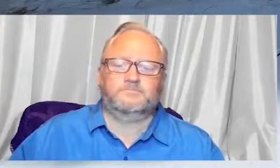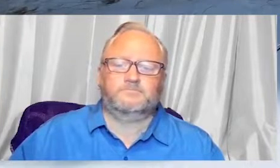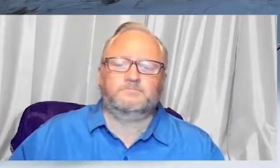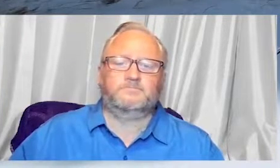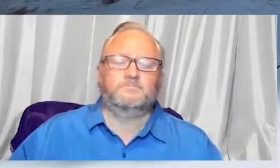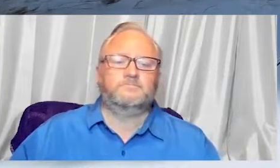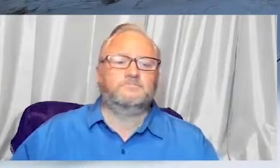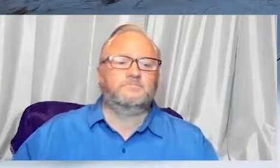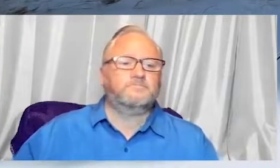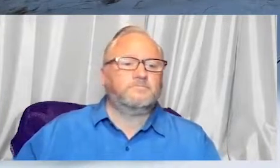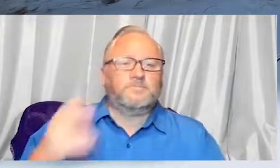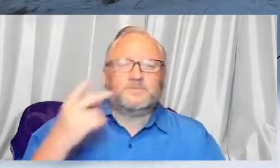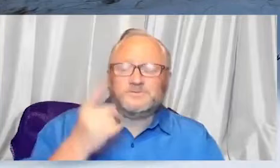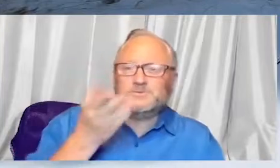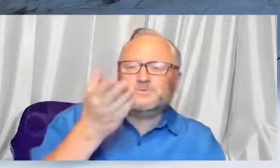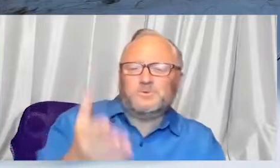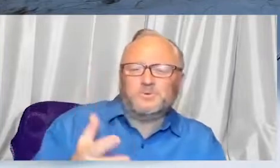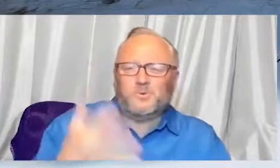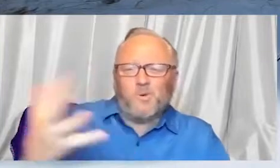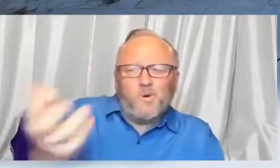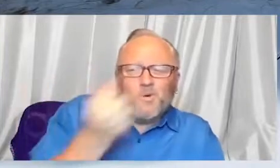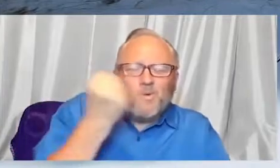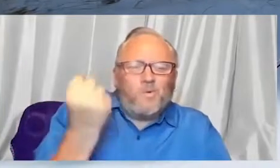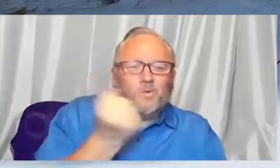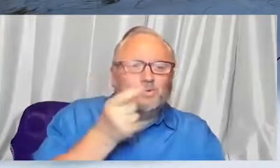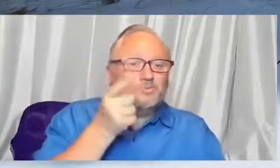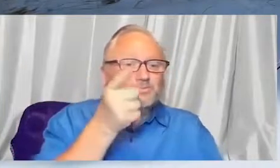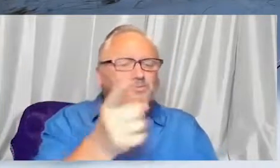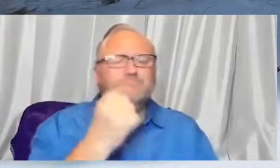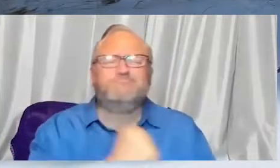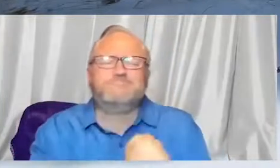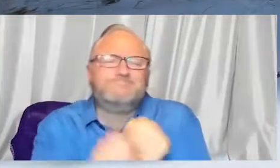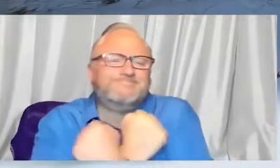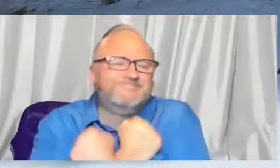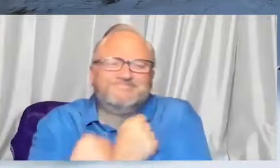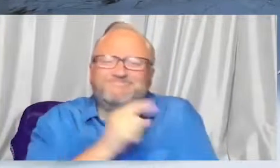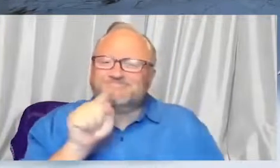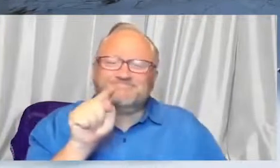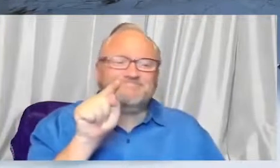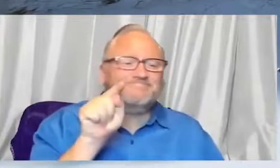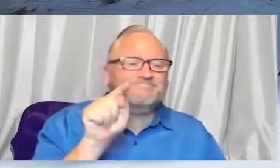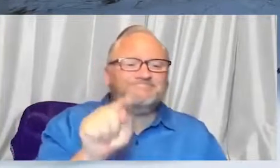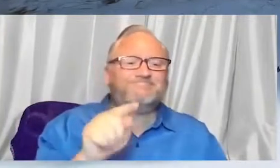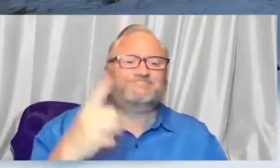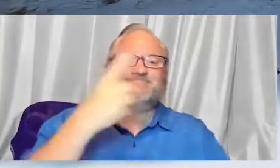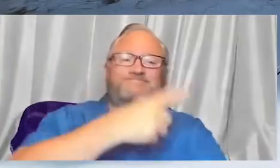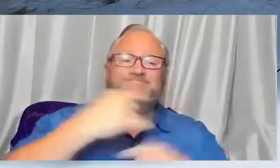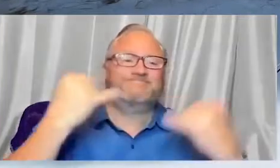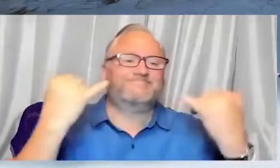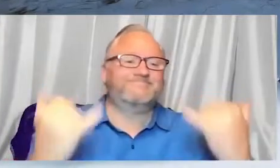I see you and hold you in love on this day.